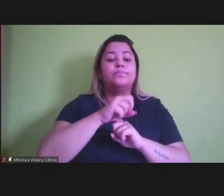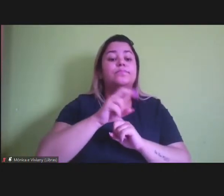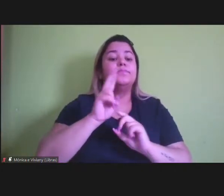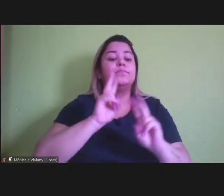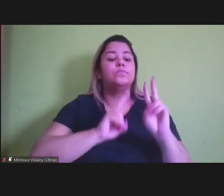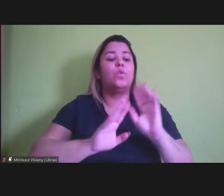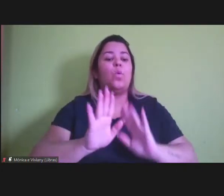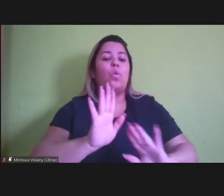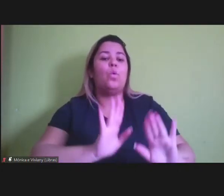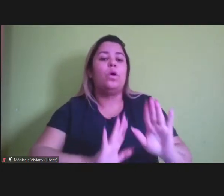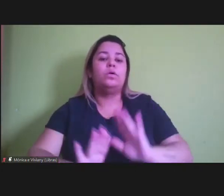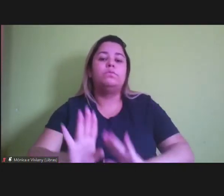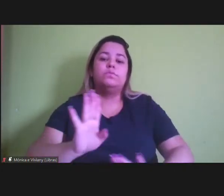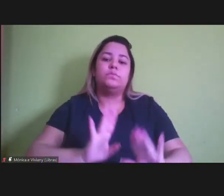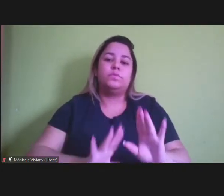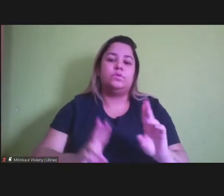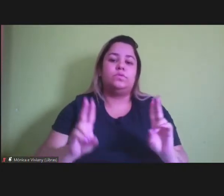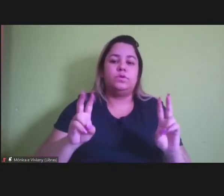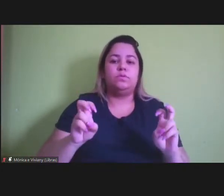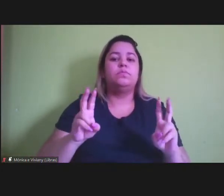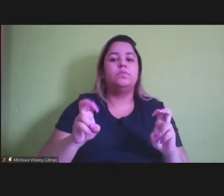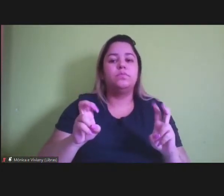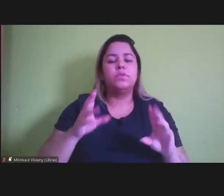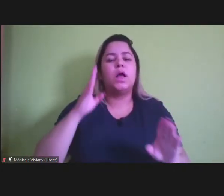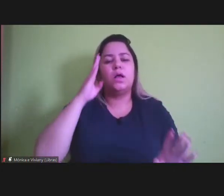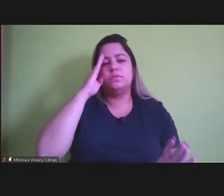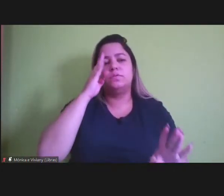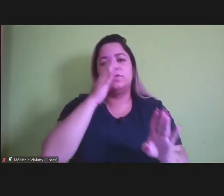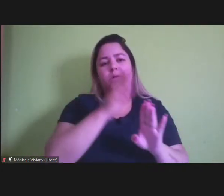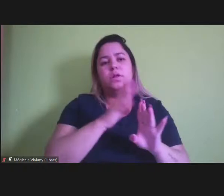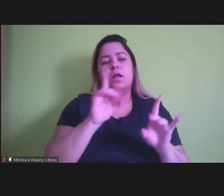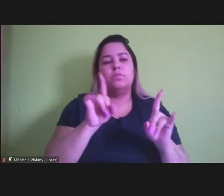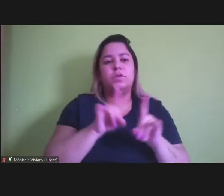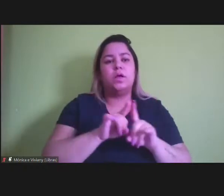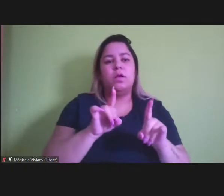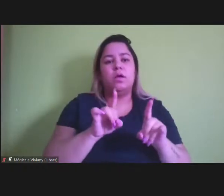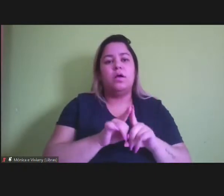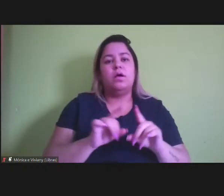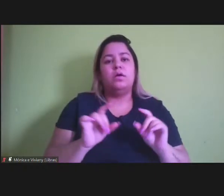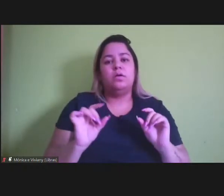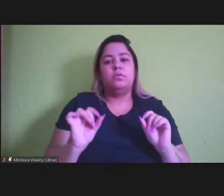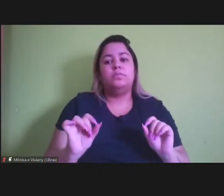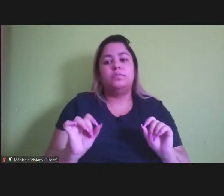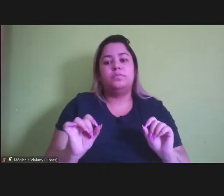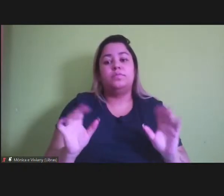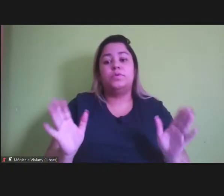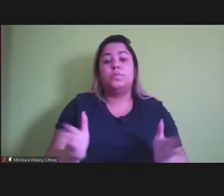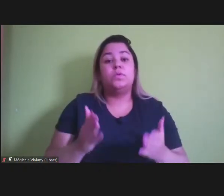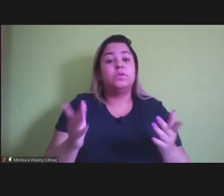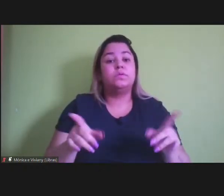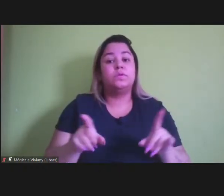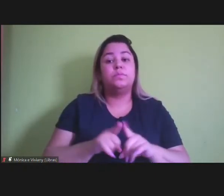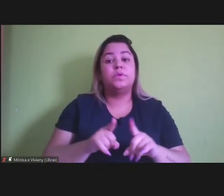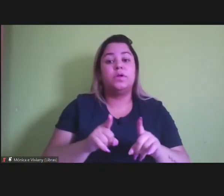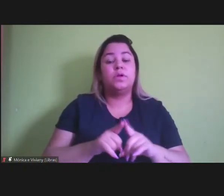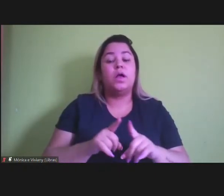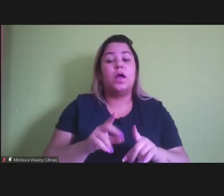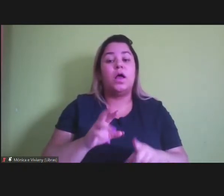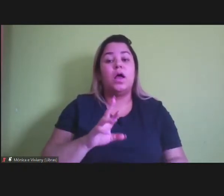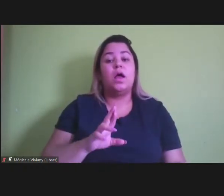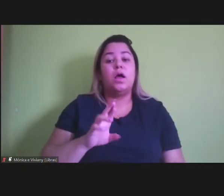society as a way to care, and a thing that is very central to promote